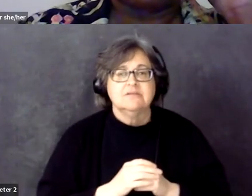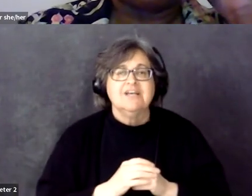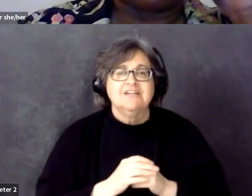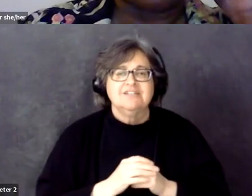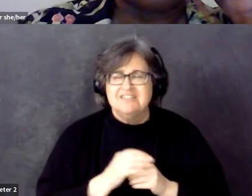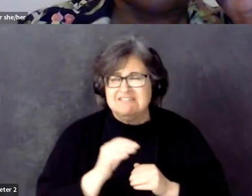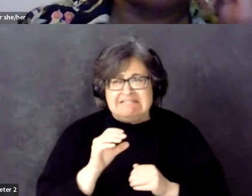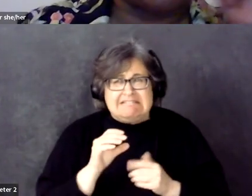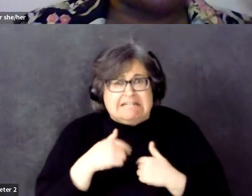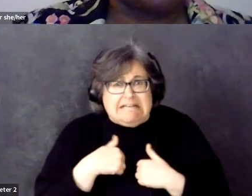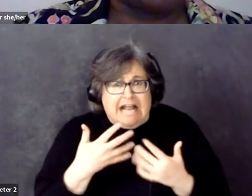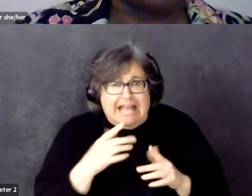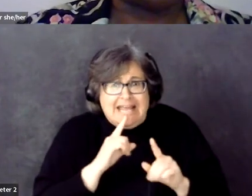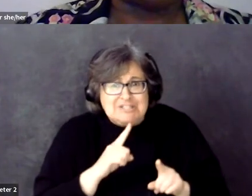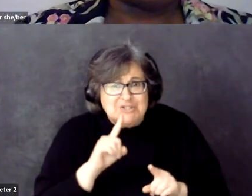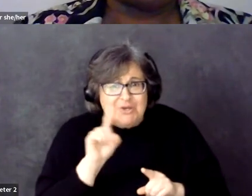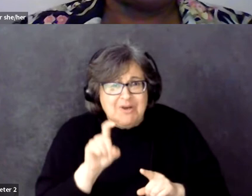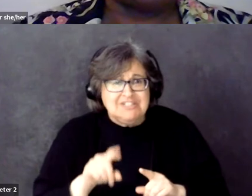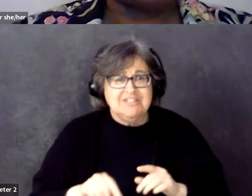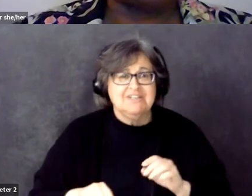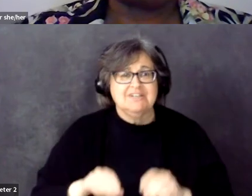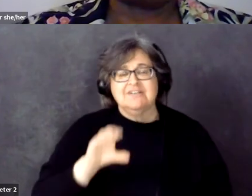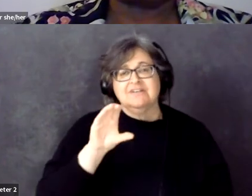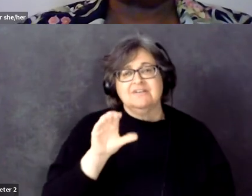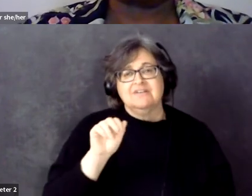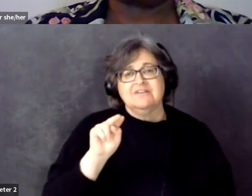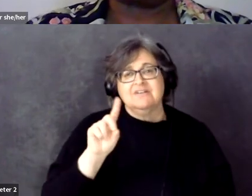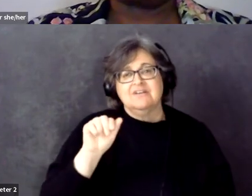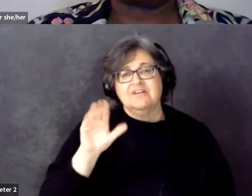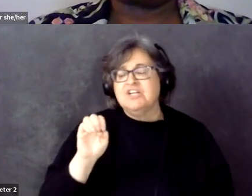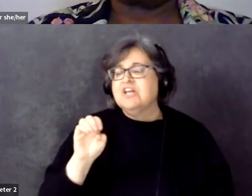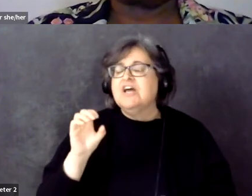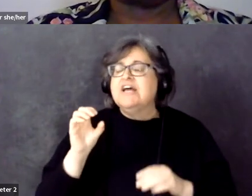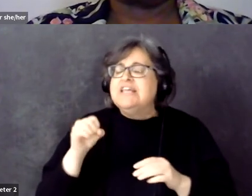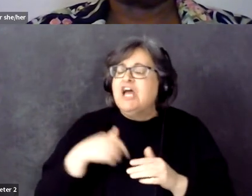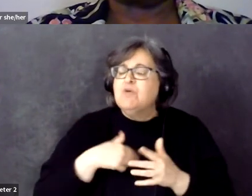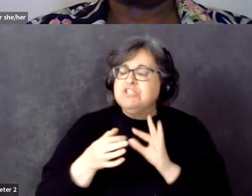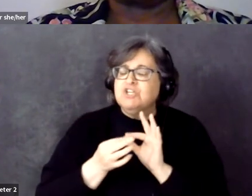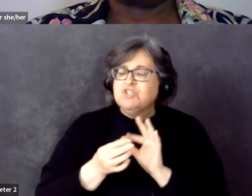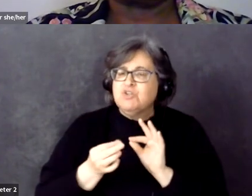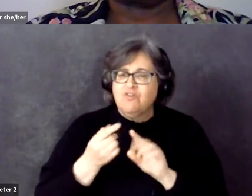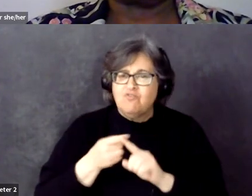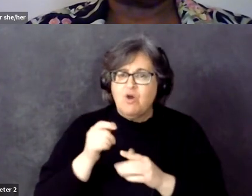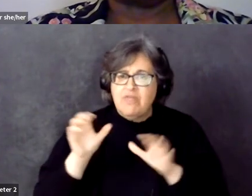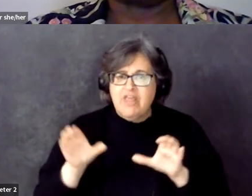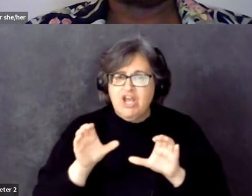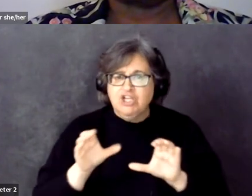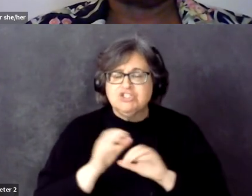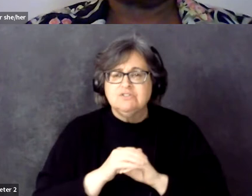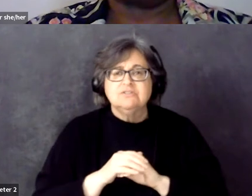So did I answer the question? Yeah, I just want you to touch a little bit on, based off of the actions